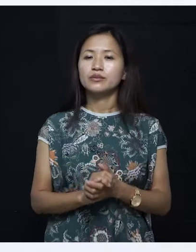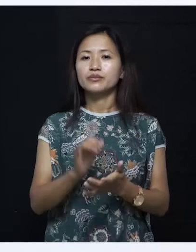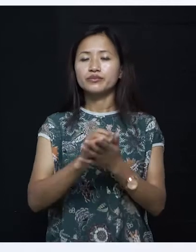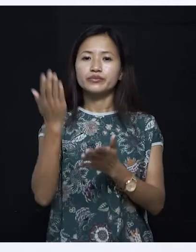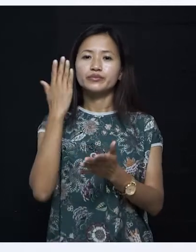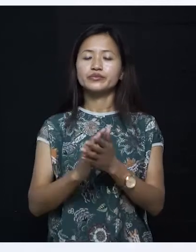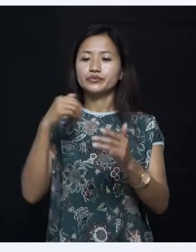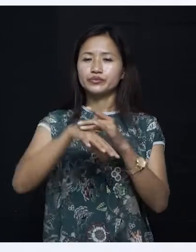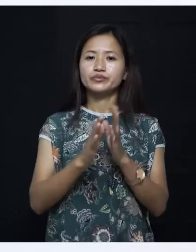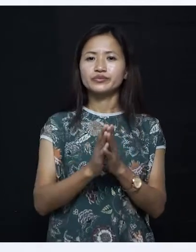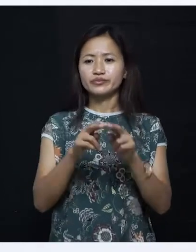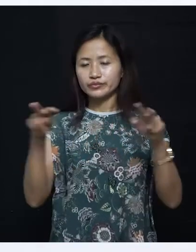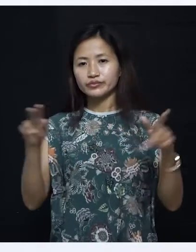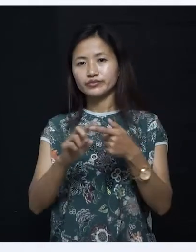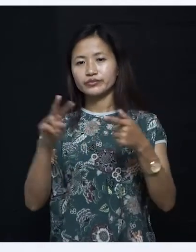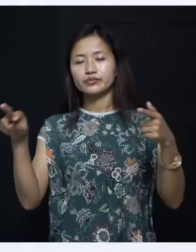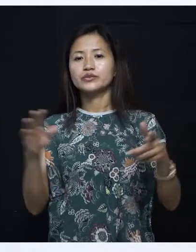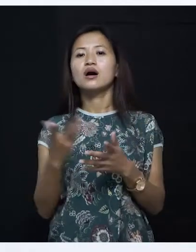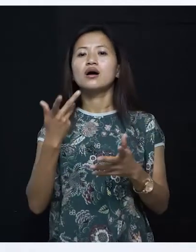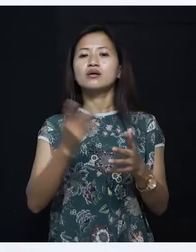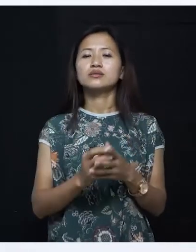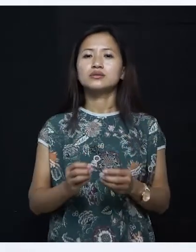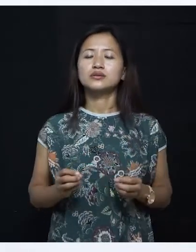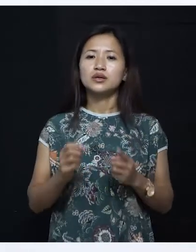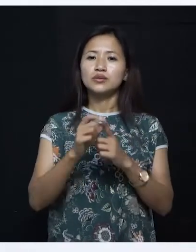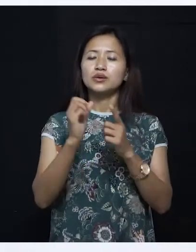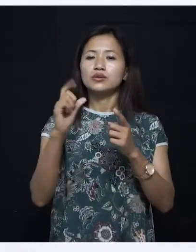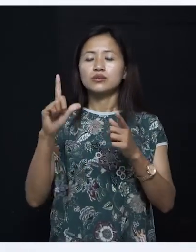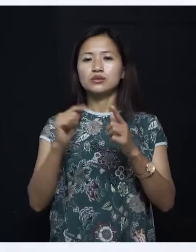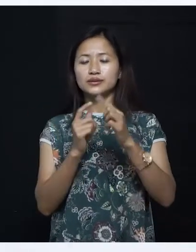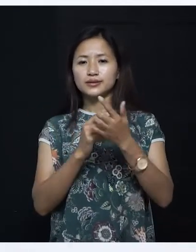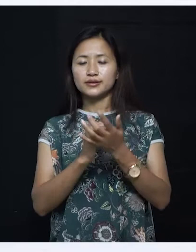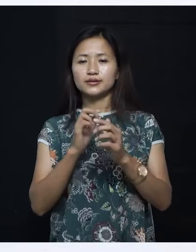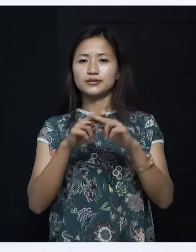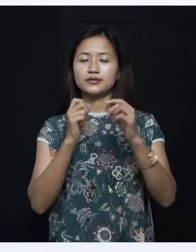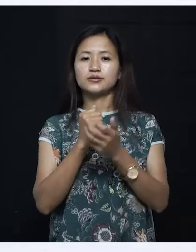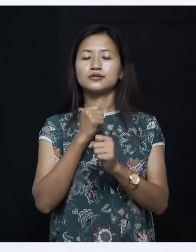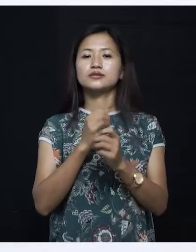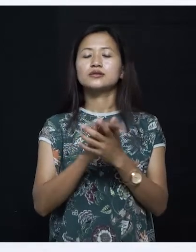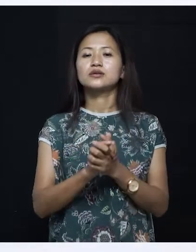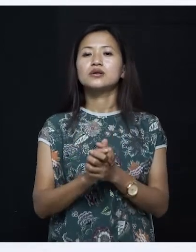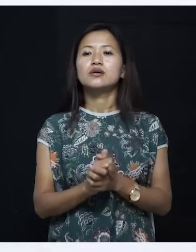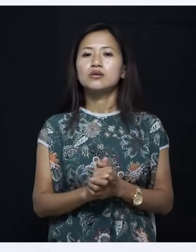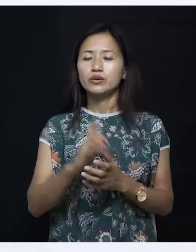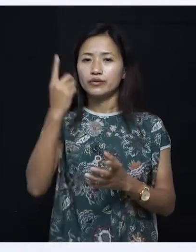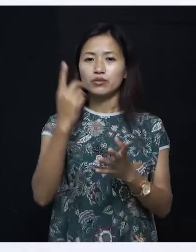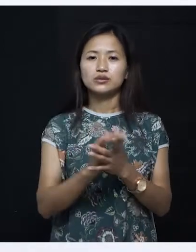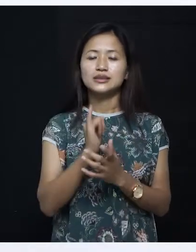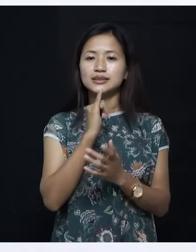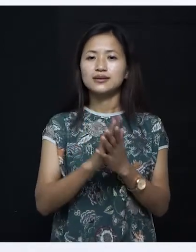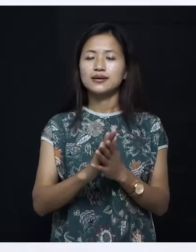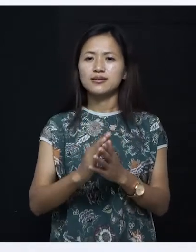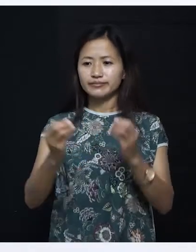that, let's go into the different types, okay, how it is polluting the environment. So here we have number 1 is